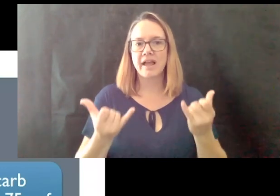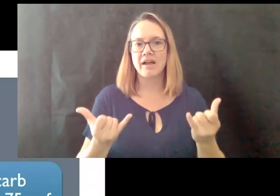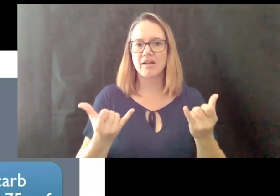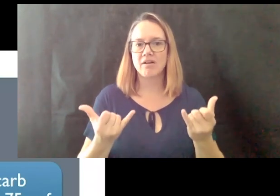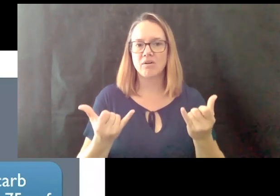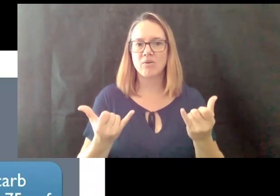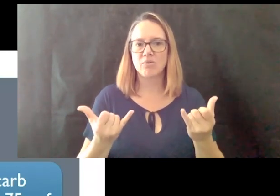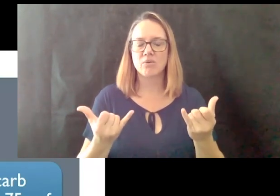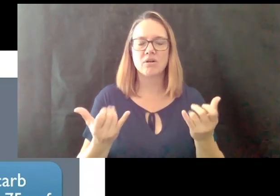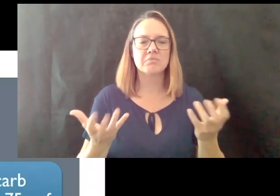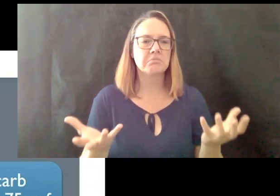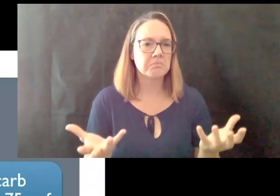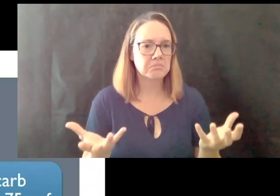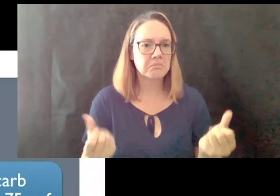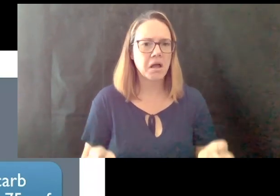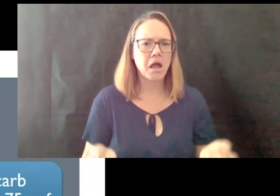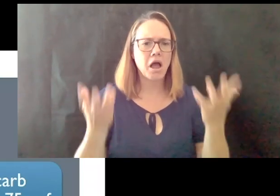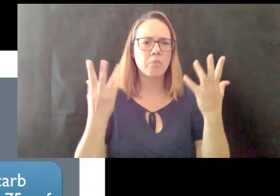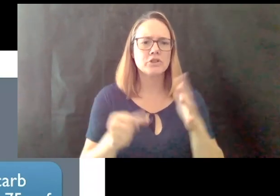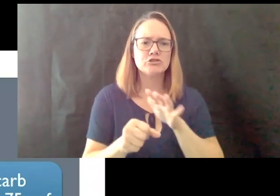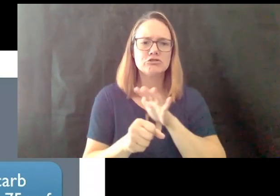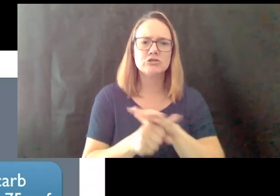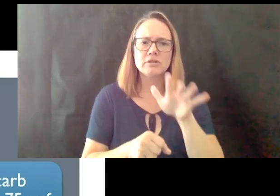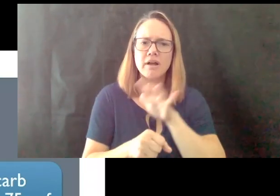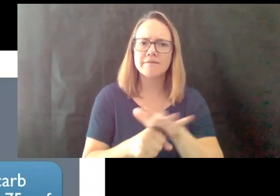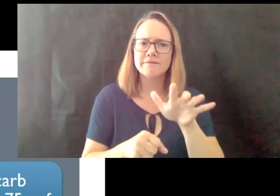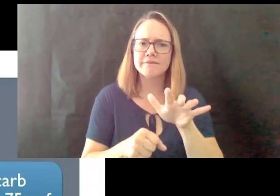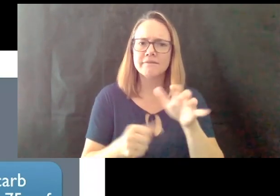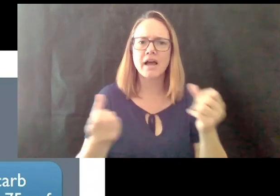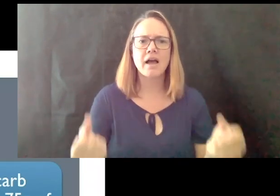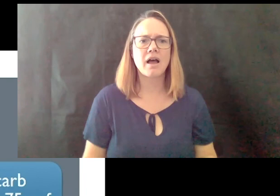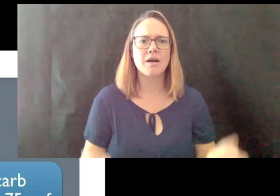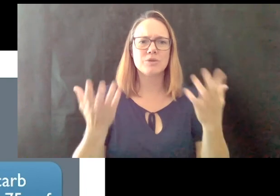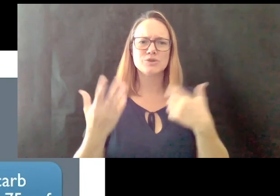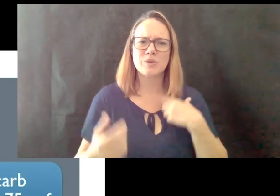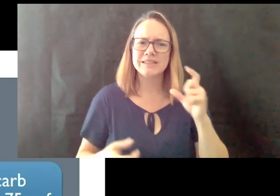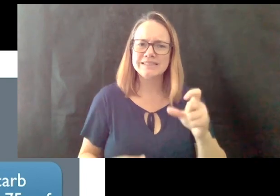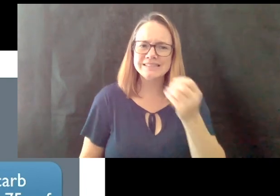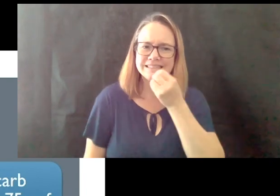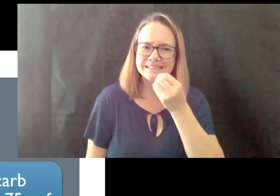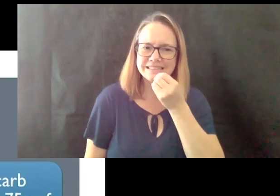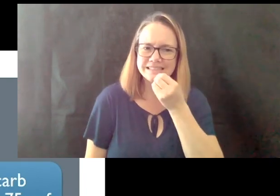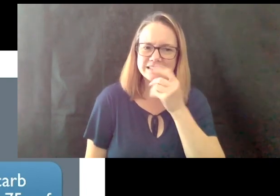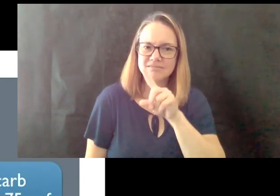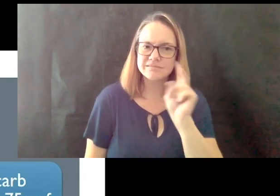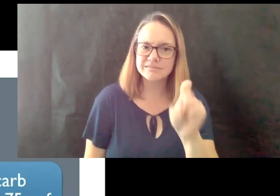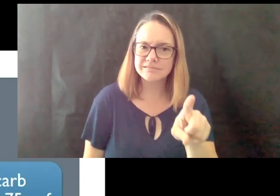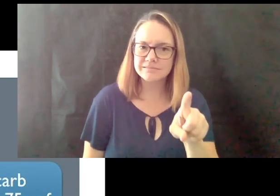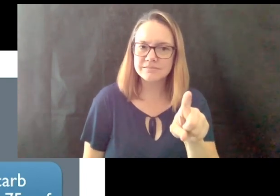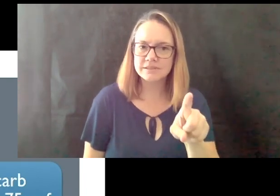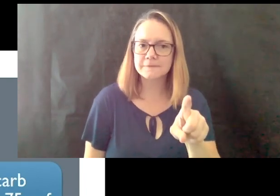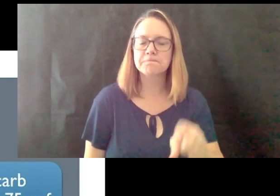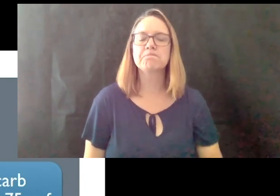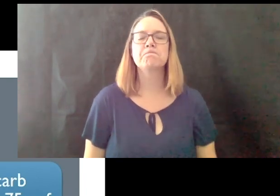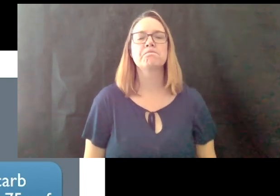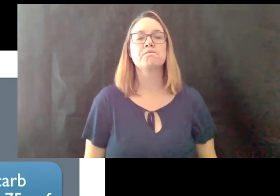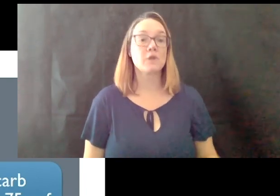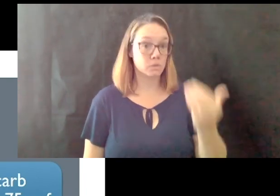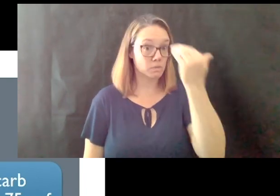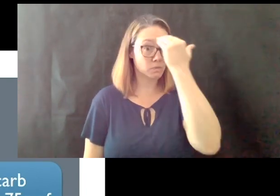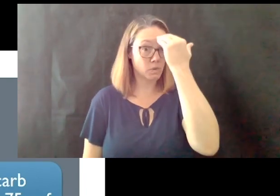And so now the question becomes, how much is enough? How much do I need to eat?